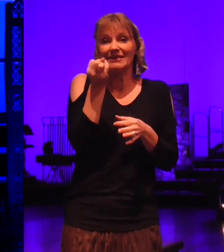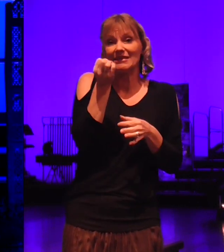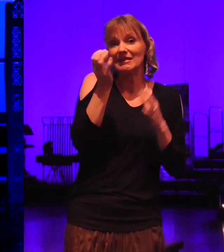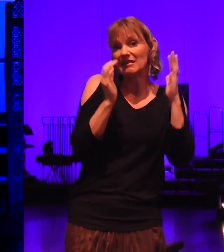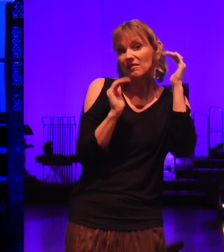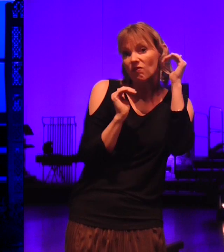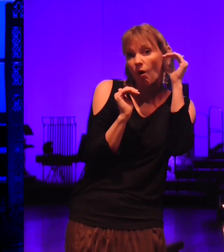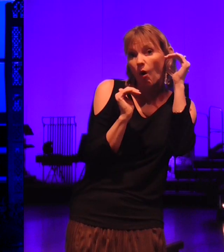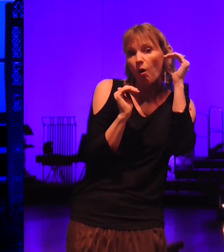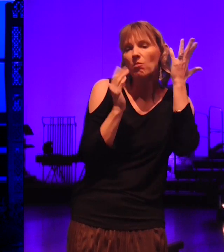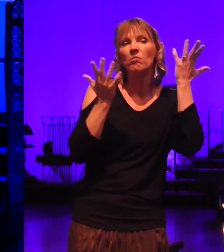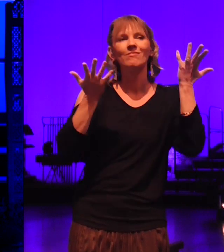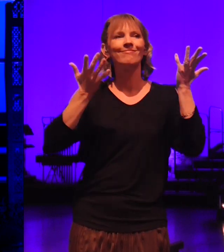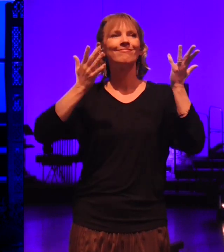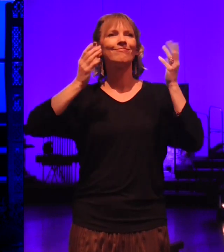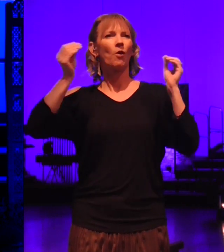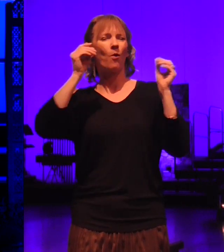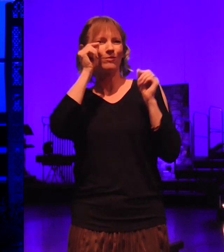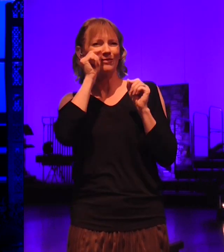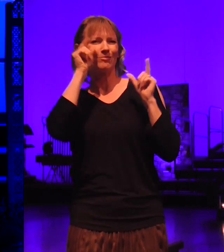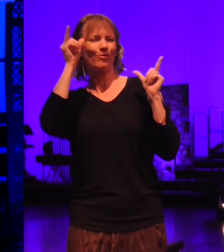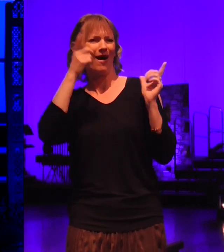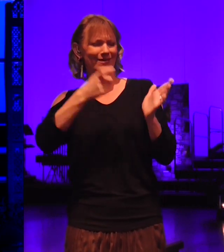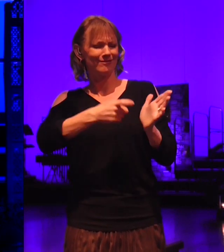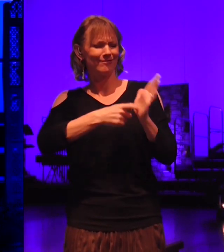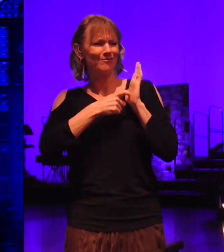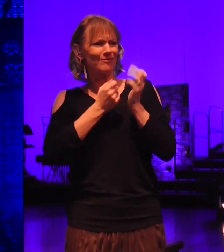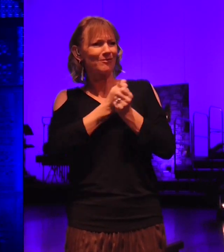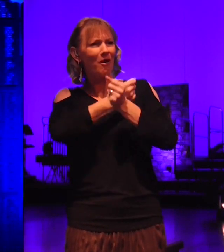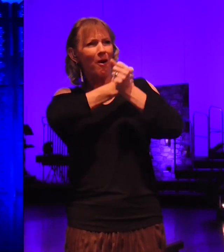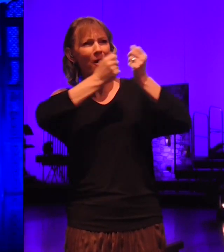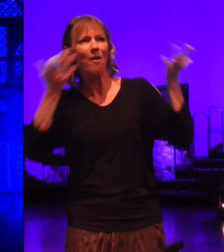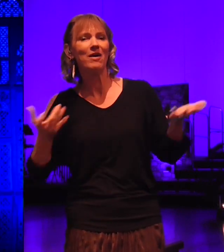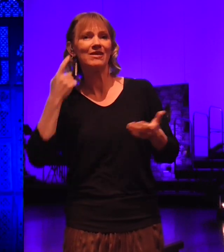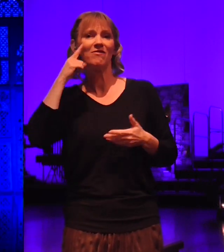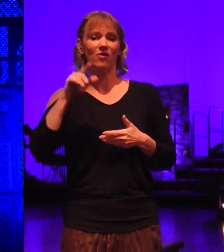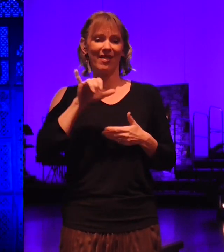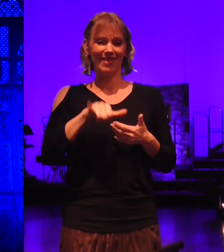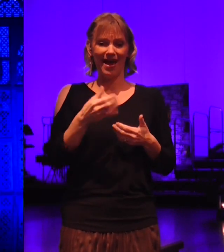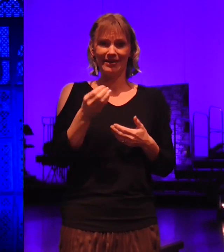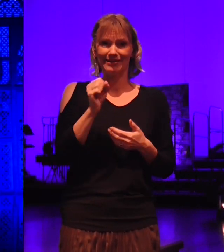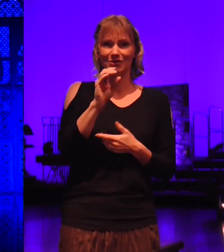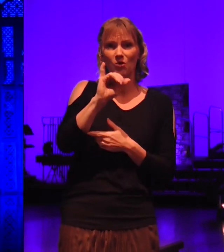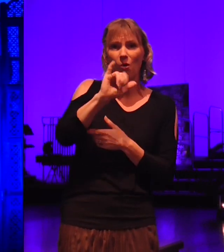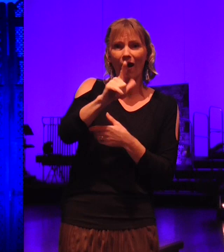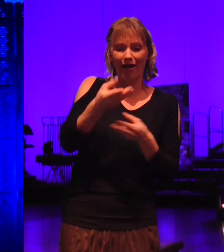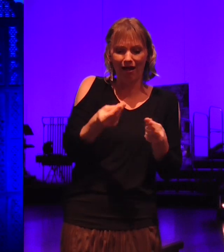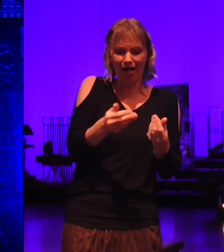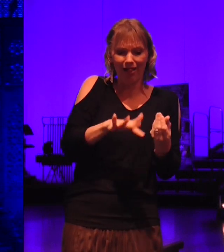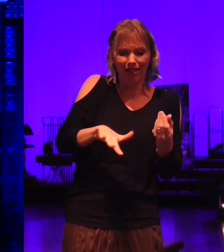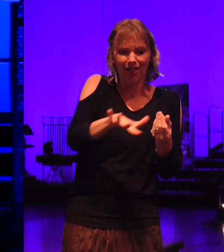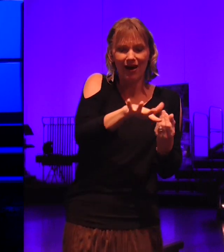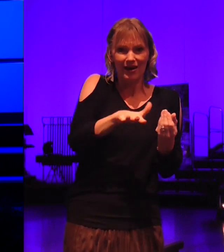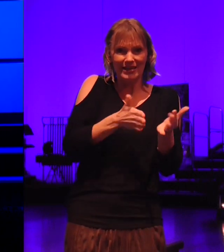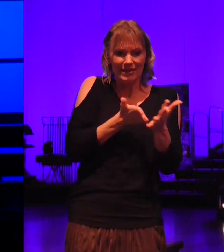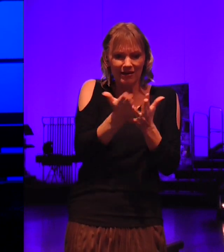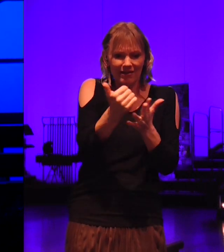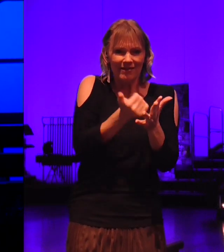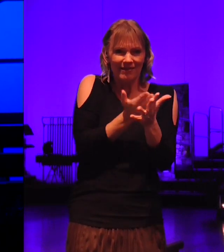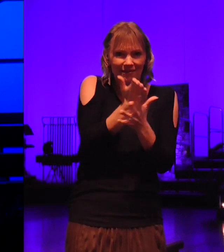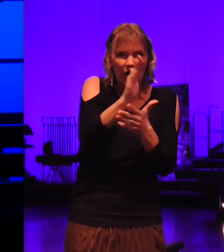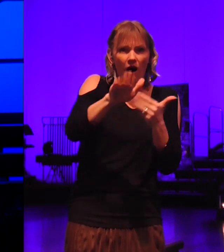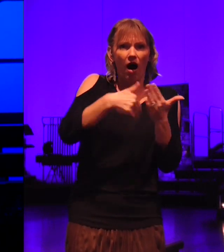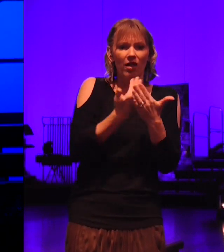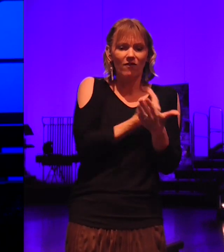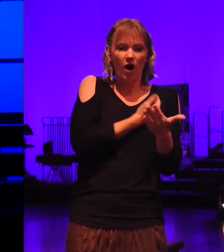wonder it takes so much for the creative soil to work its way through all of our seeds and weeds and